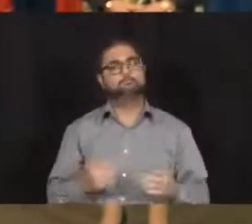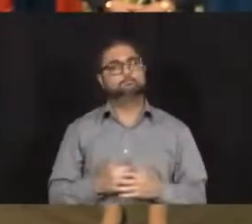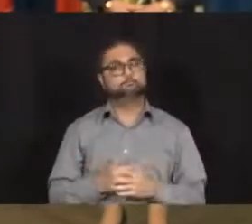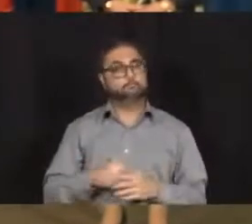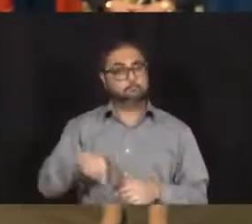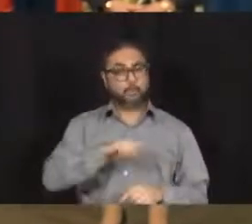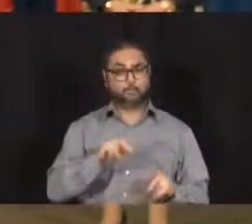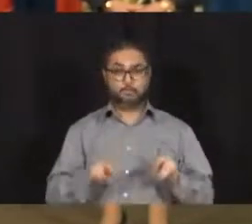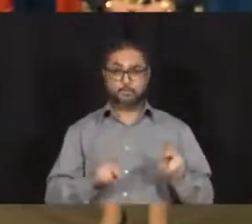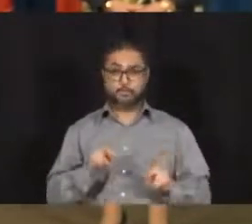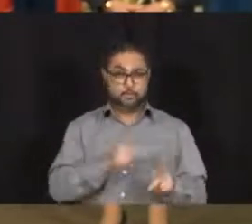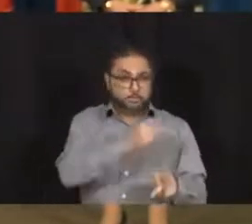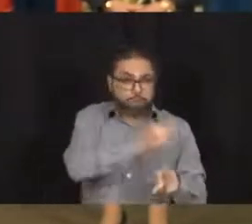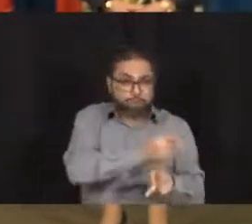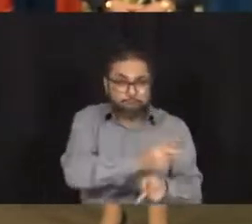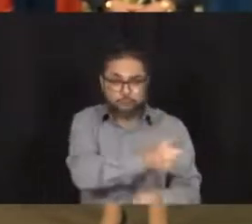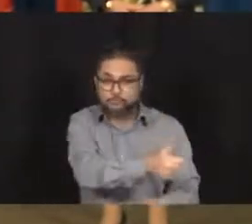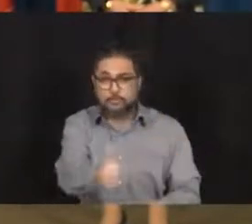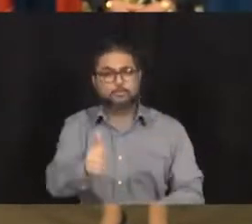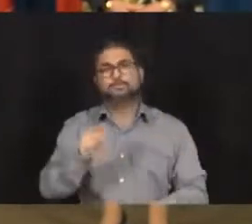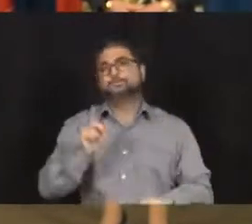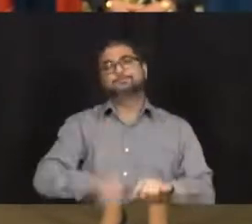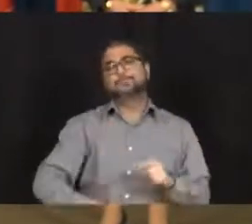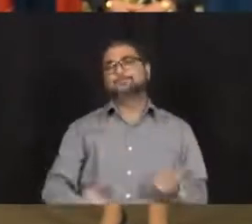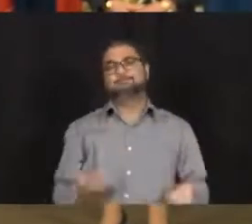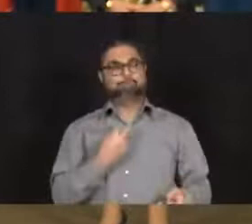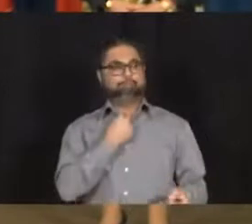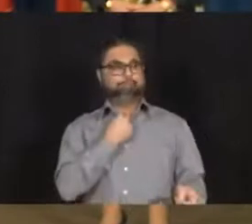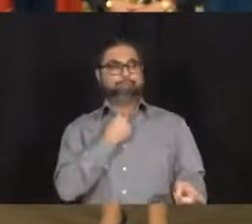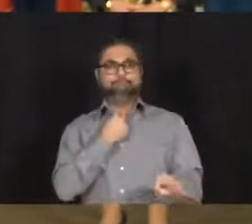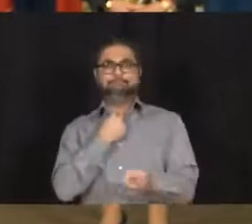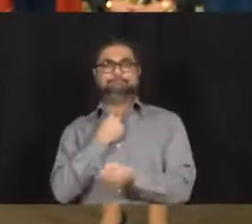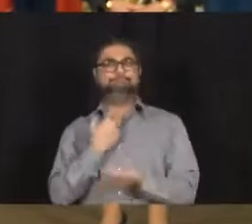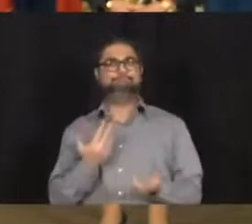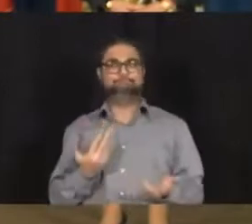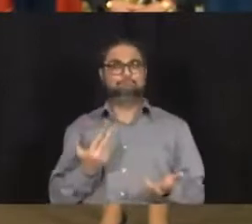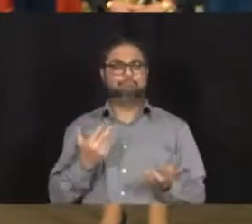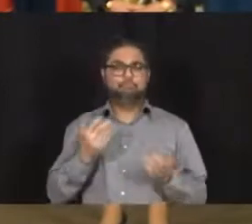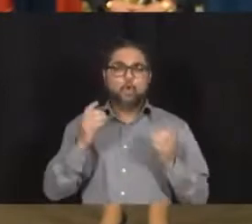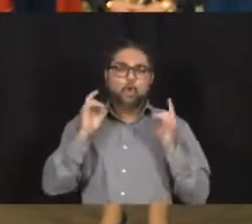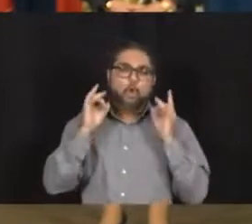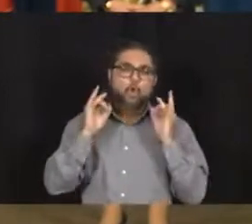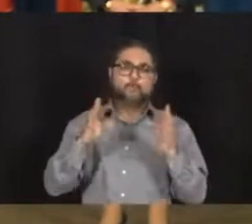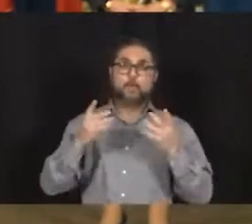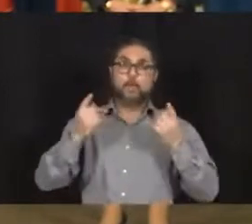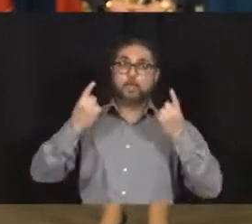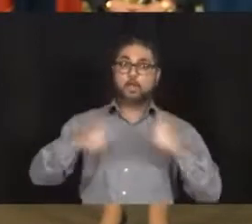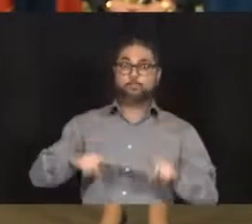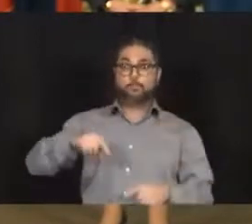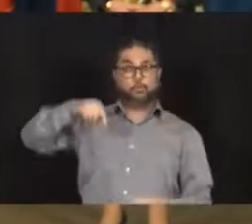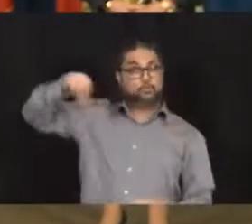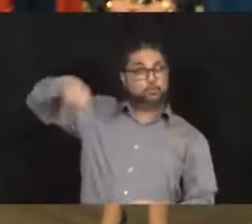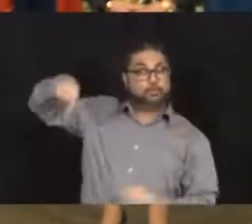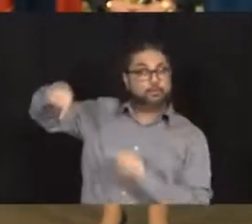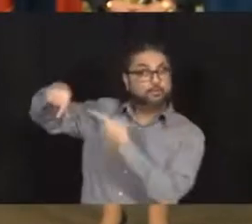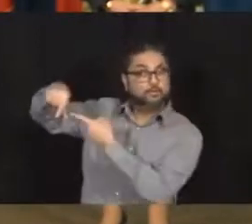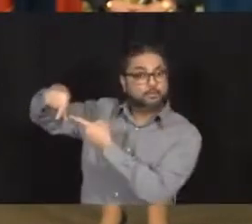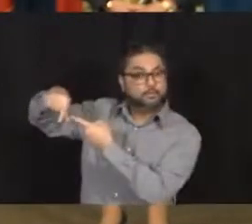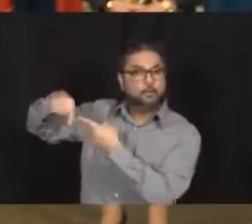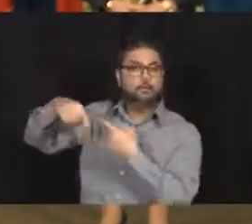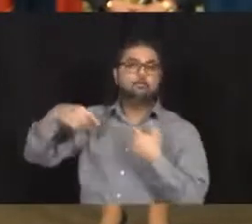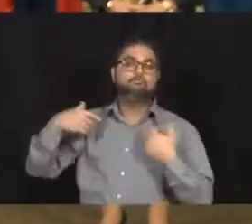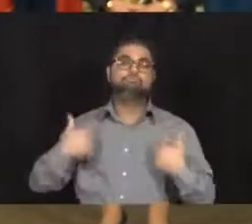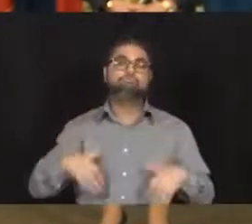cannot take care of themselves. You heard the terrible story in Quebec. And I know Premier